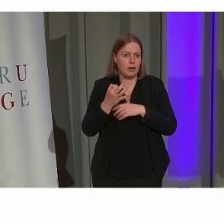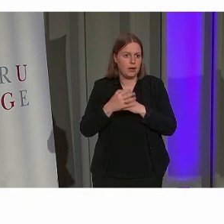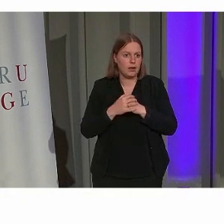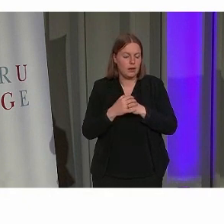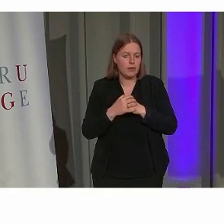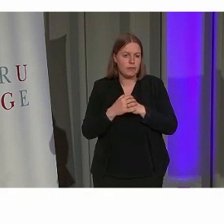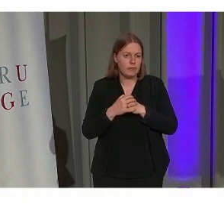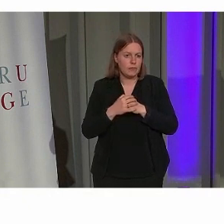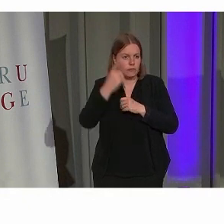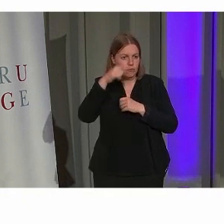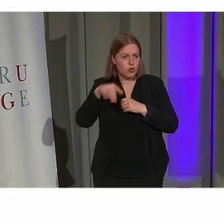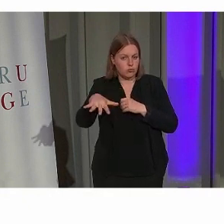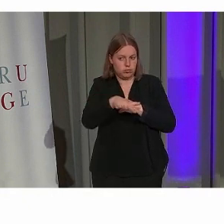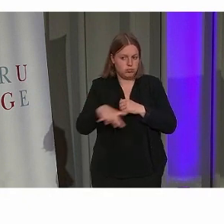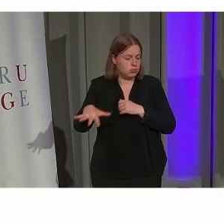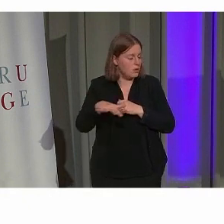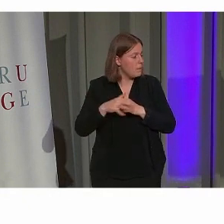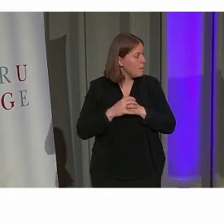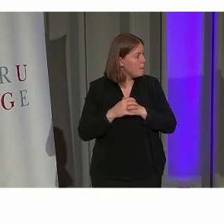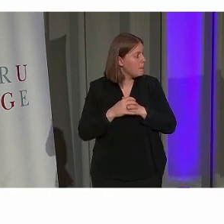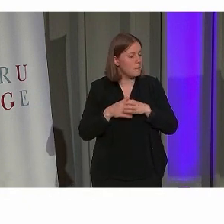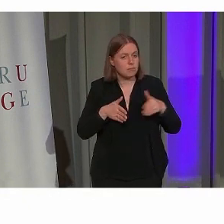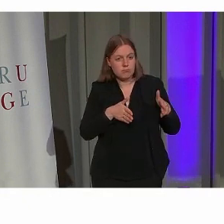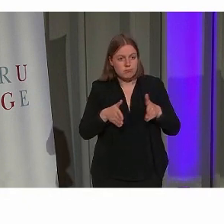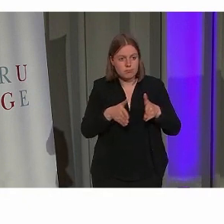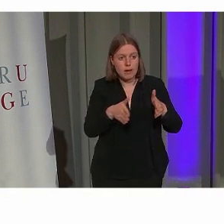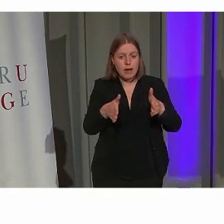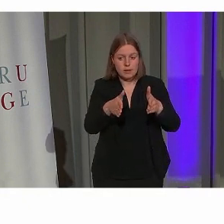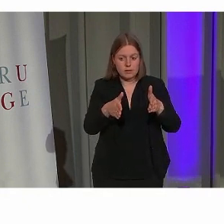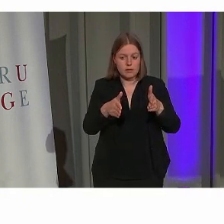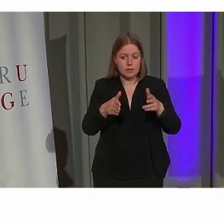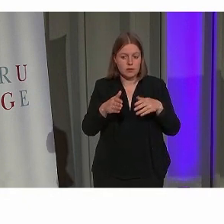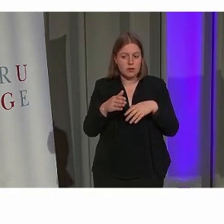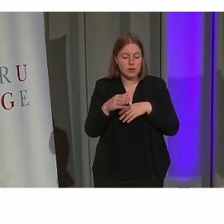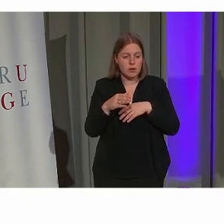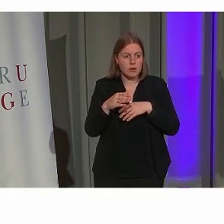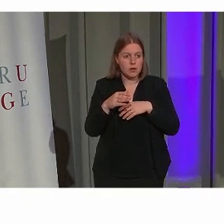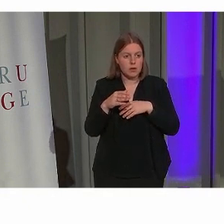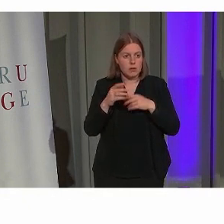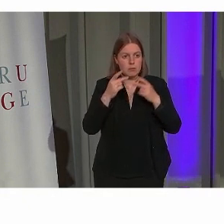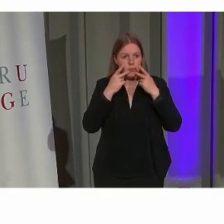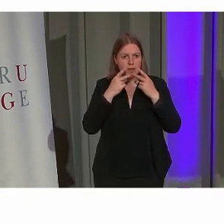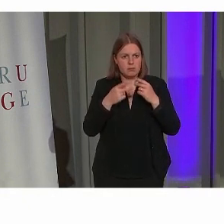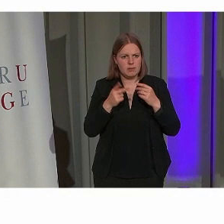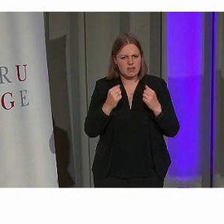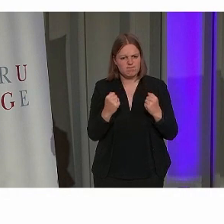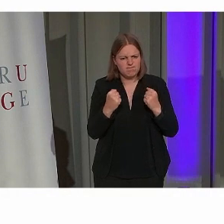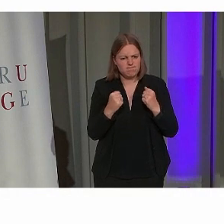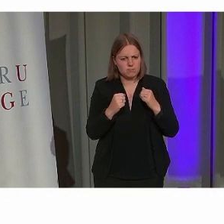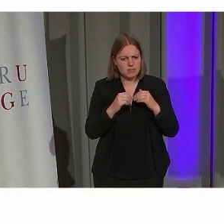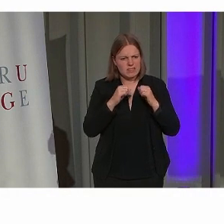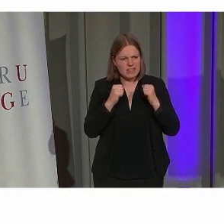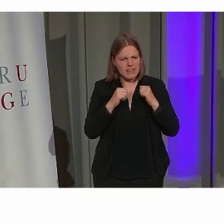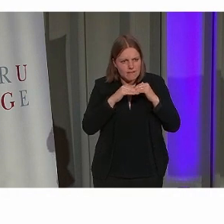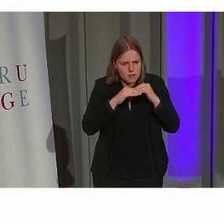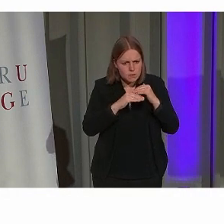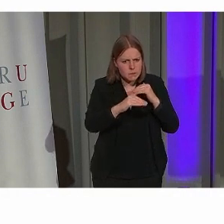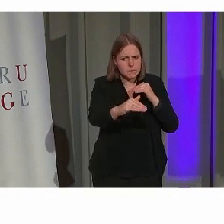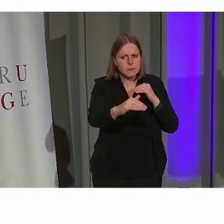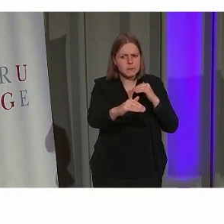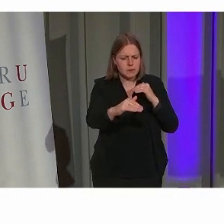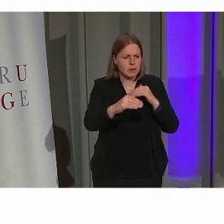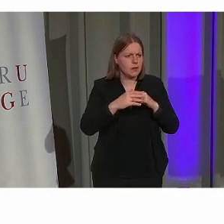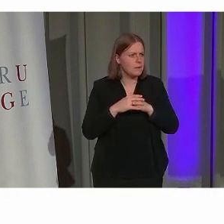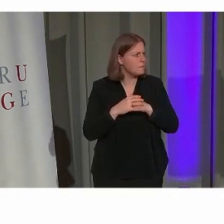intervention in these areas. Paths have been compacted and firm pavement, and